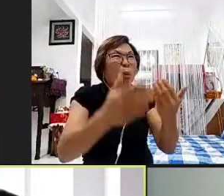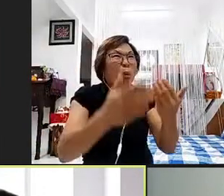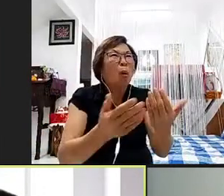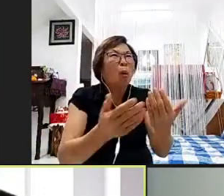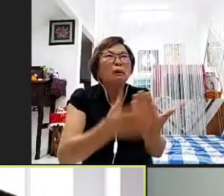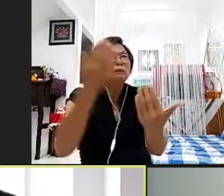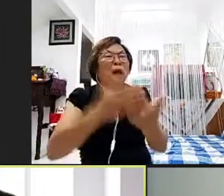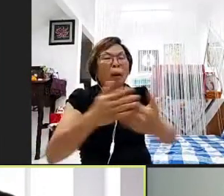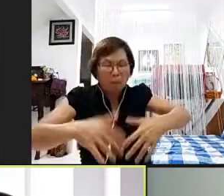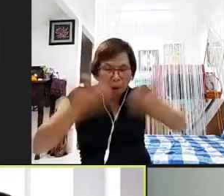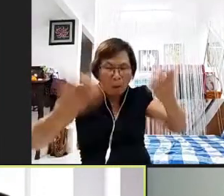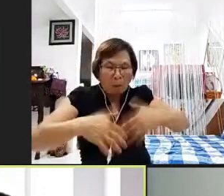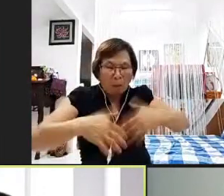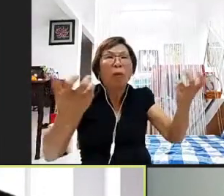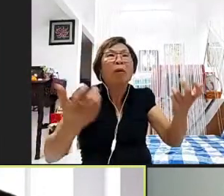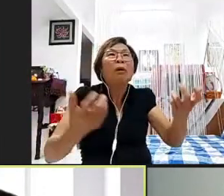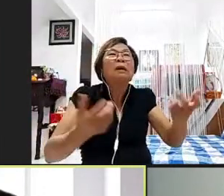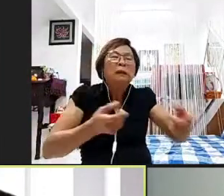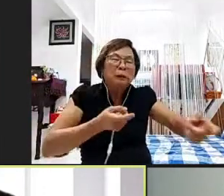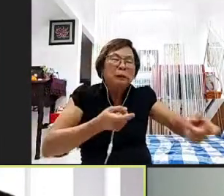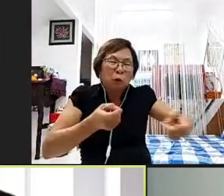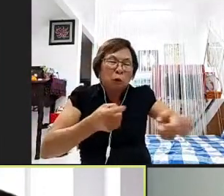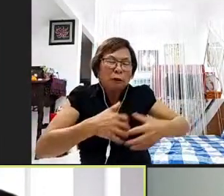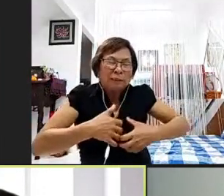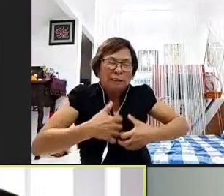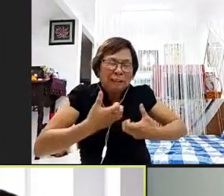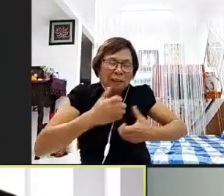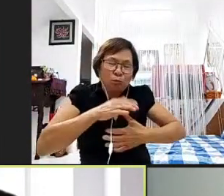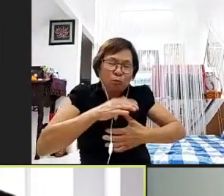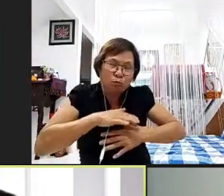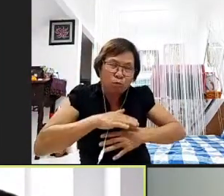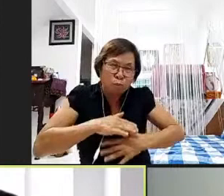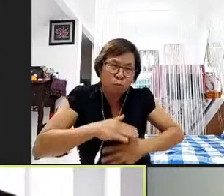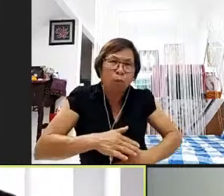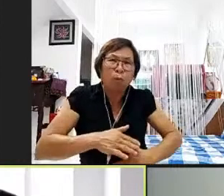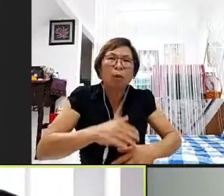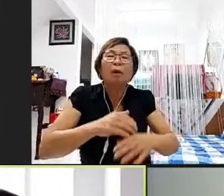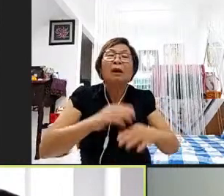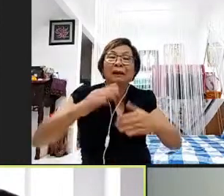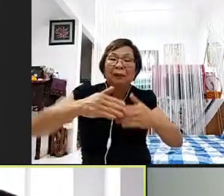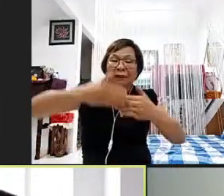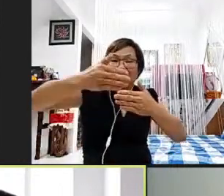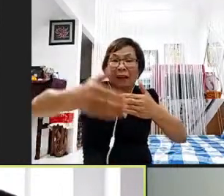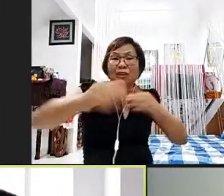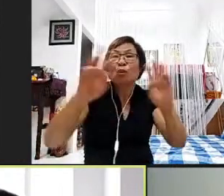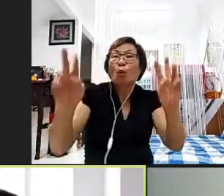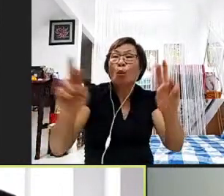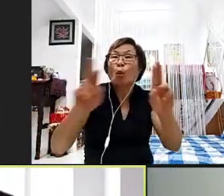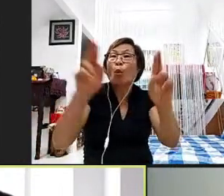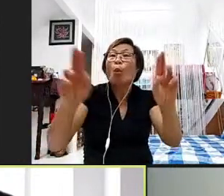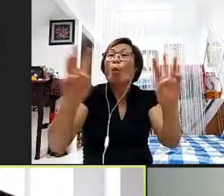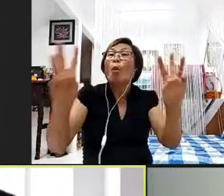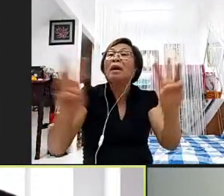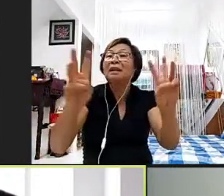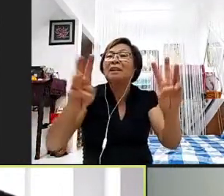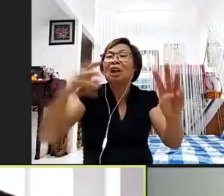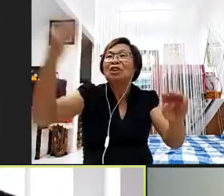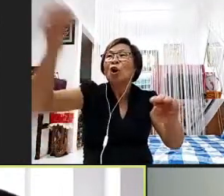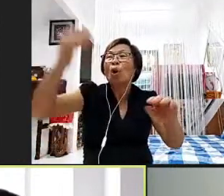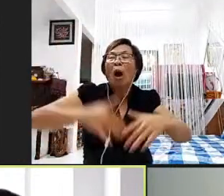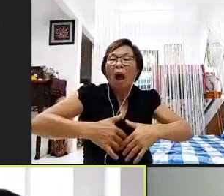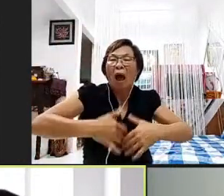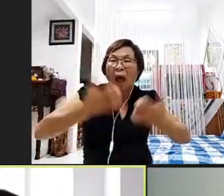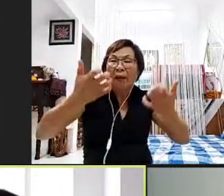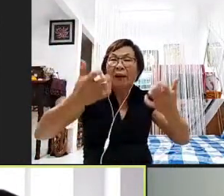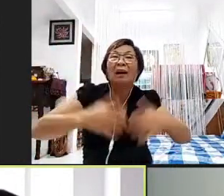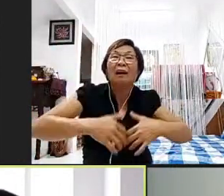So something on anger management. In fact, next coming Wednesday, I'm going to give a talk on anger management, the Buddhist advice,